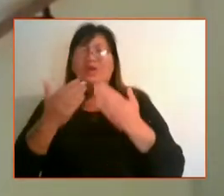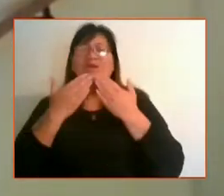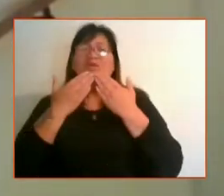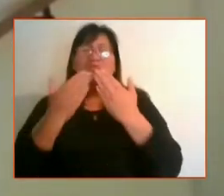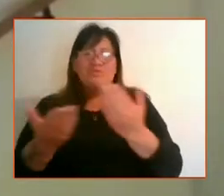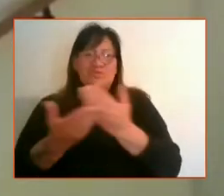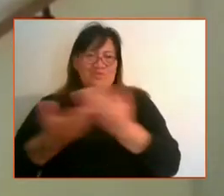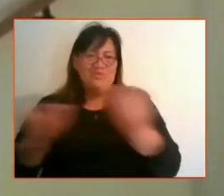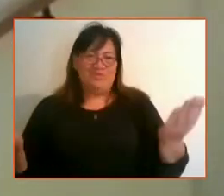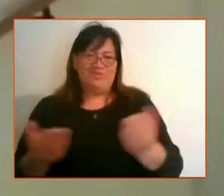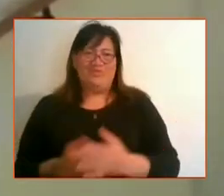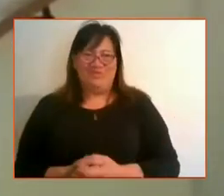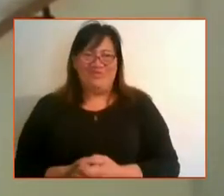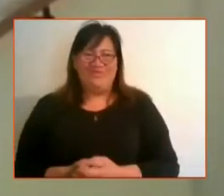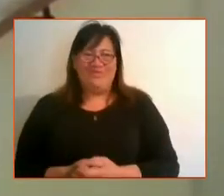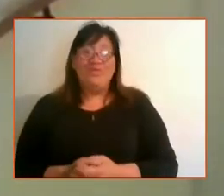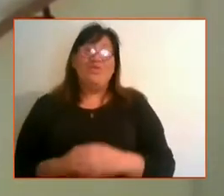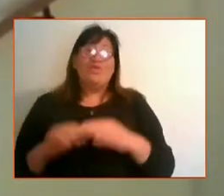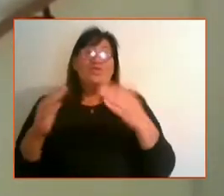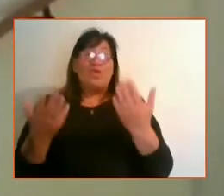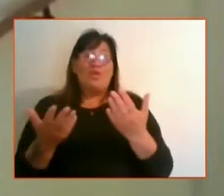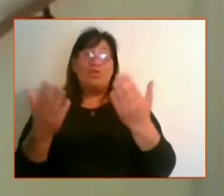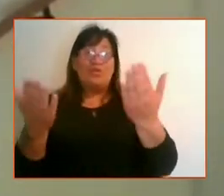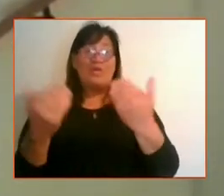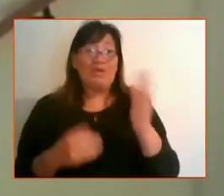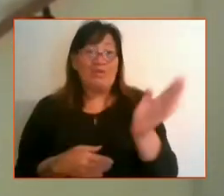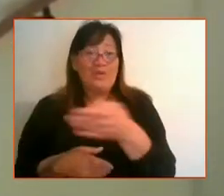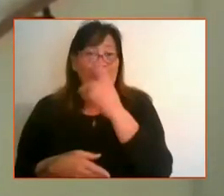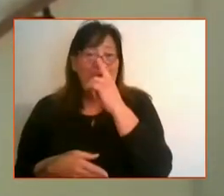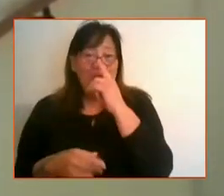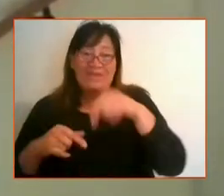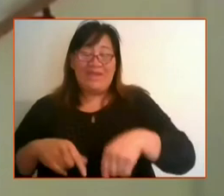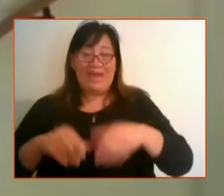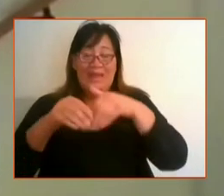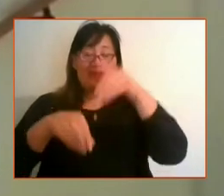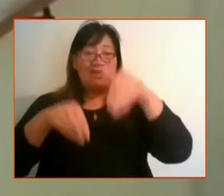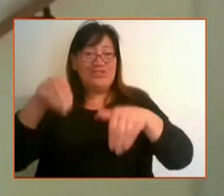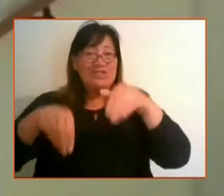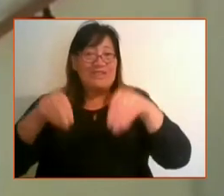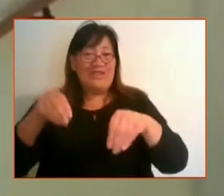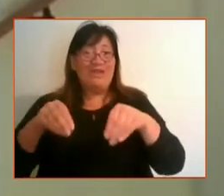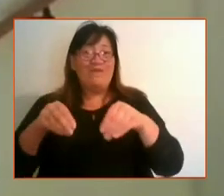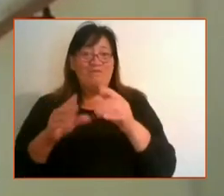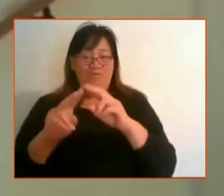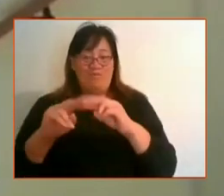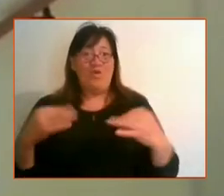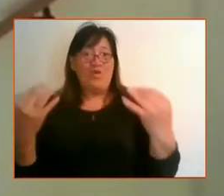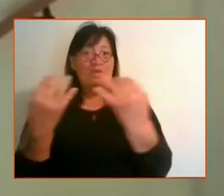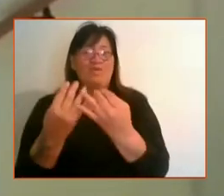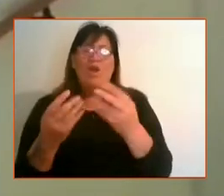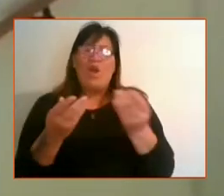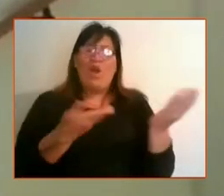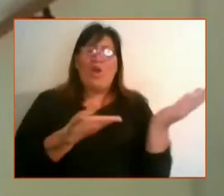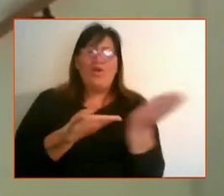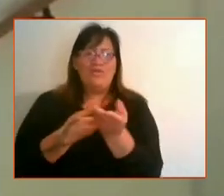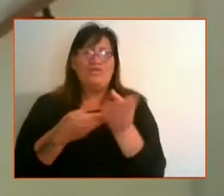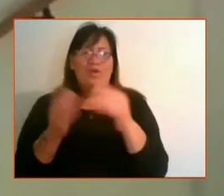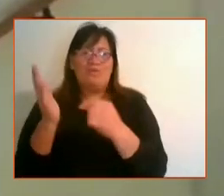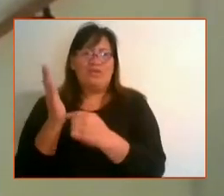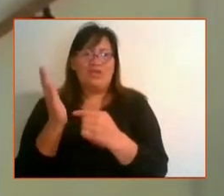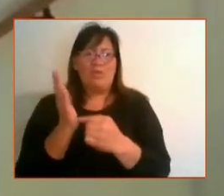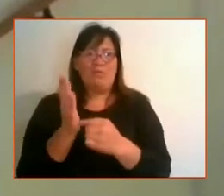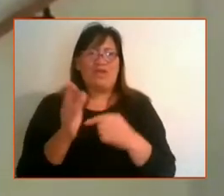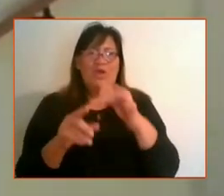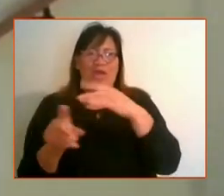katoa. Well, welcome everyone to this election forum, which has been hosted, is being hosted by Te Taumata Toi-a-Iwi